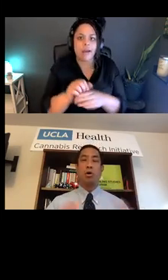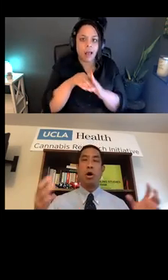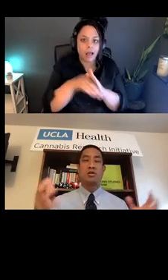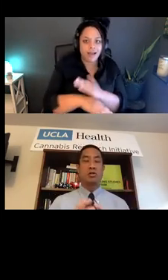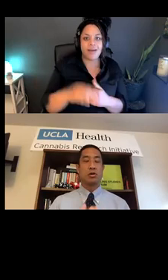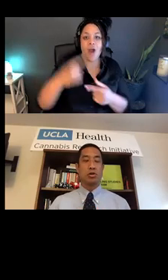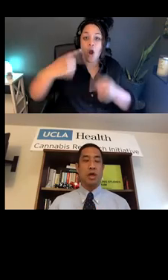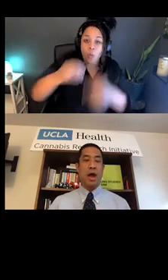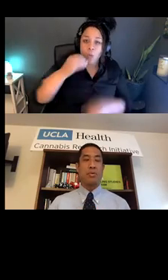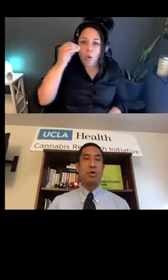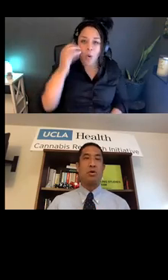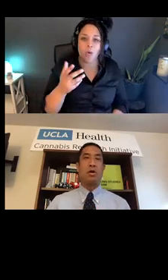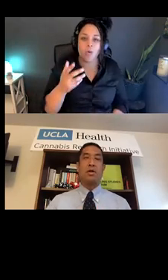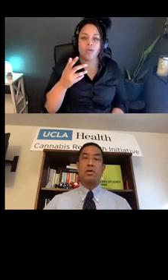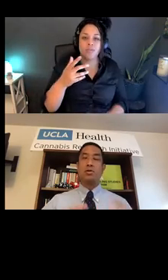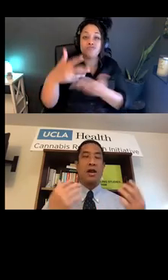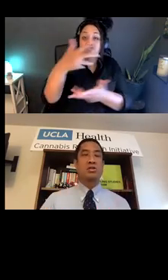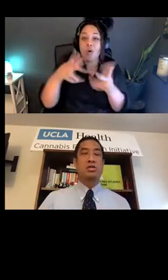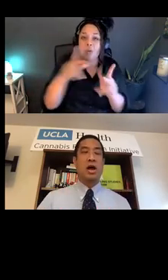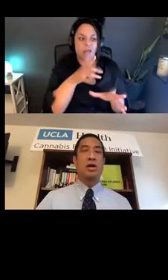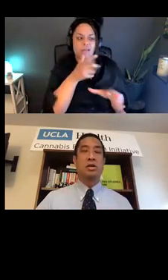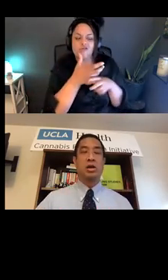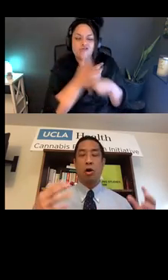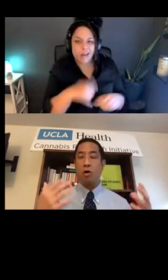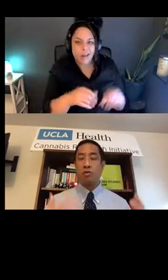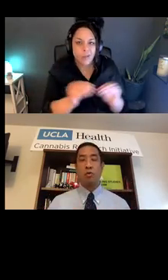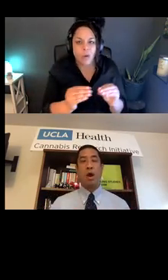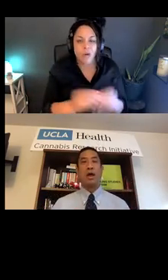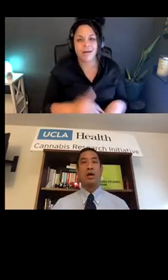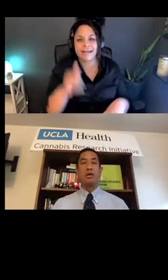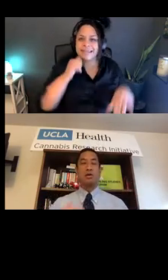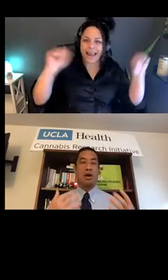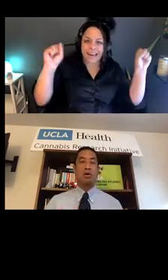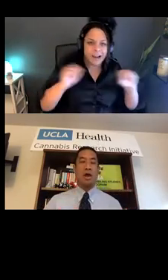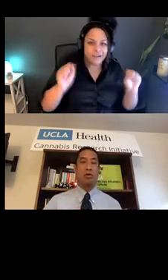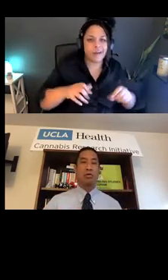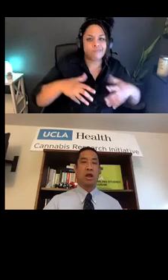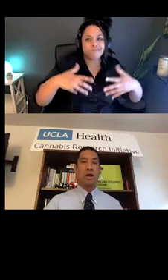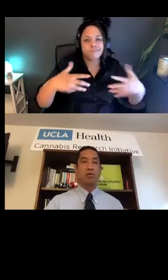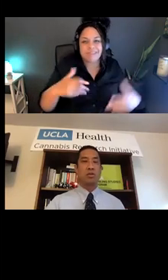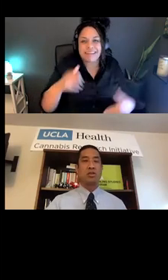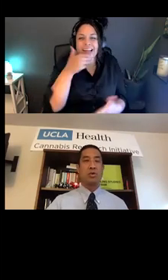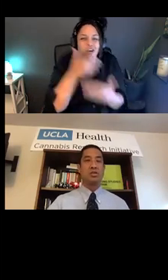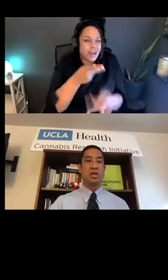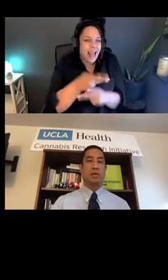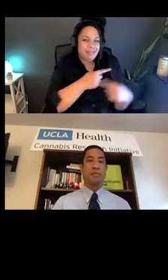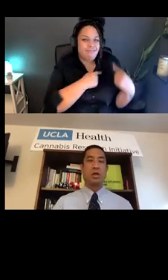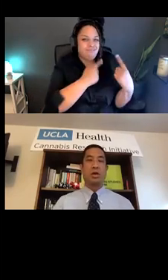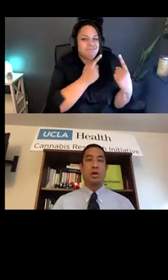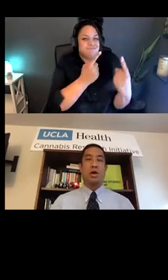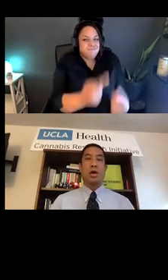home, loss of social capital, not exercising, overweight, not good health care. So things that we